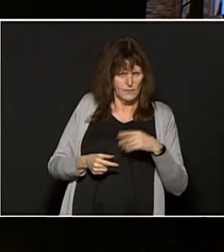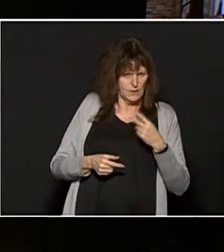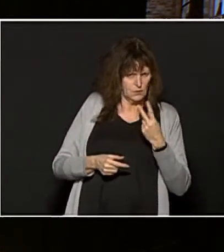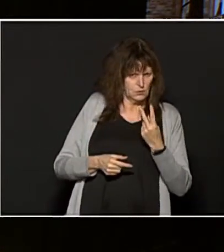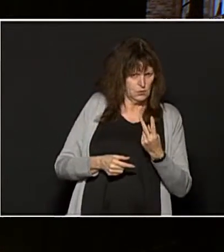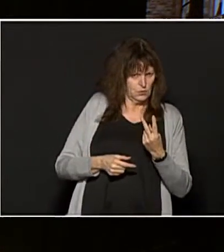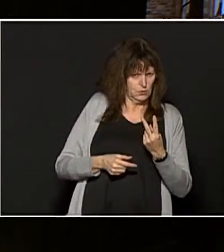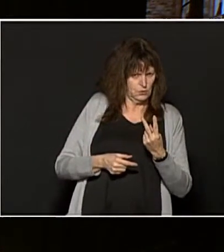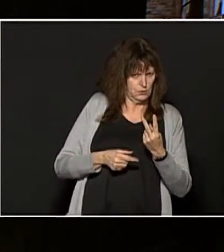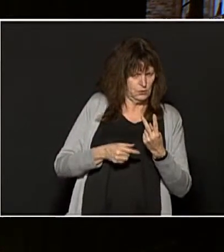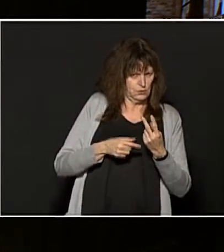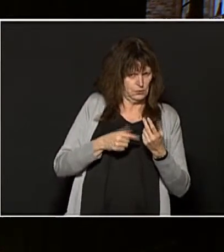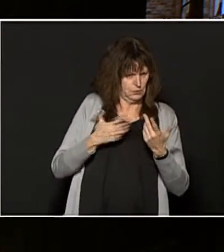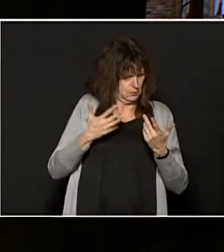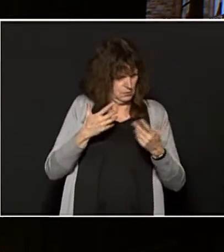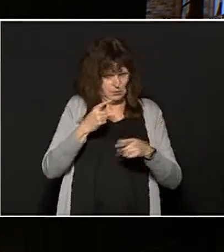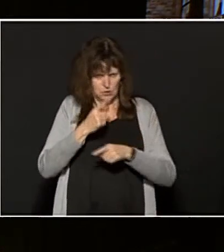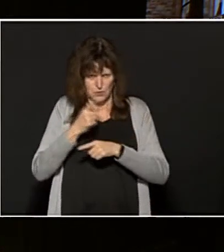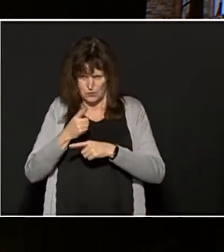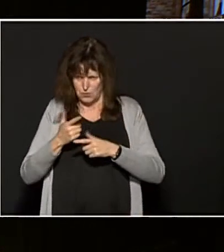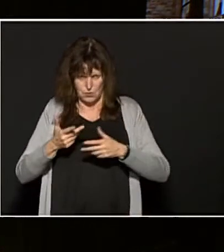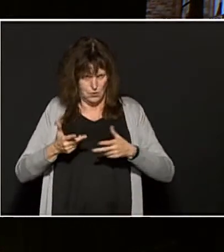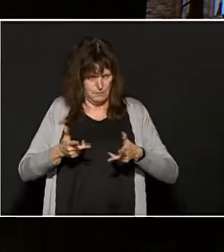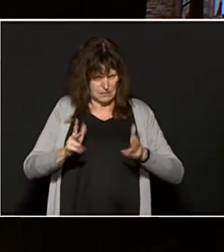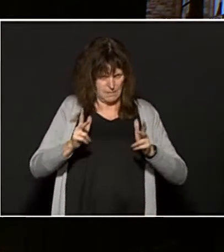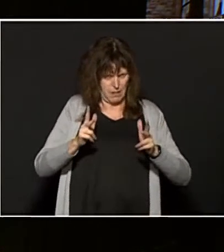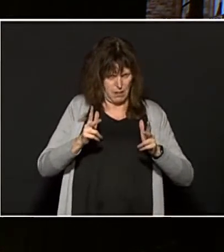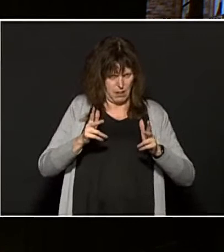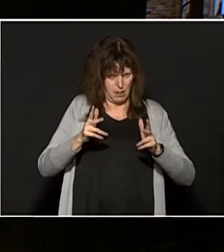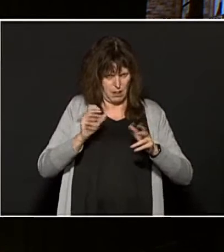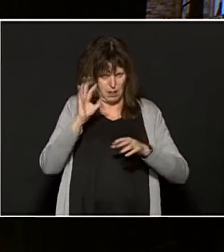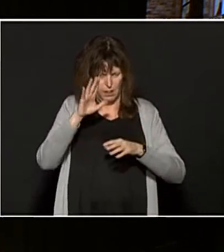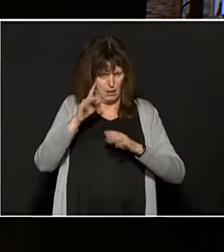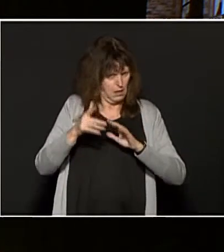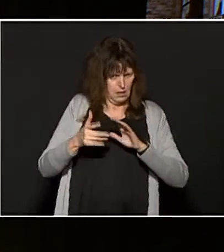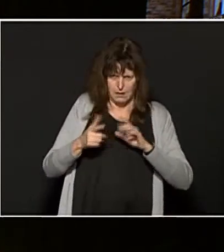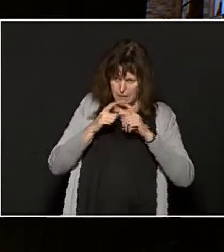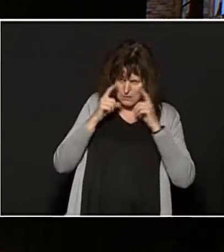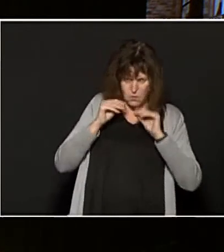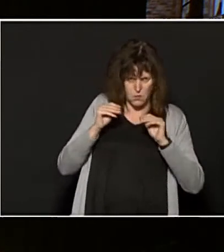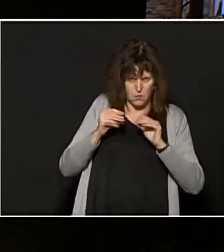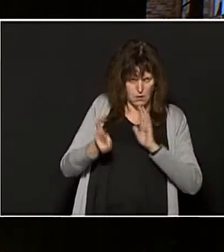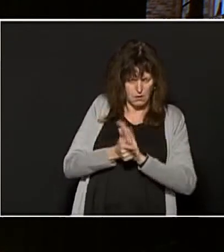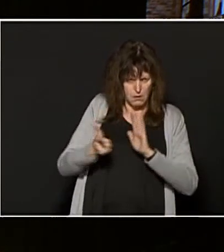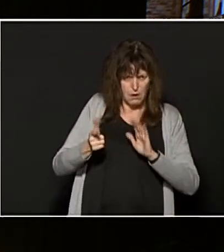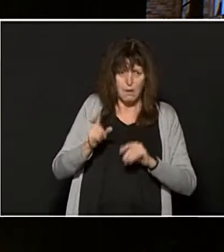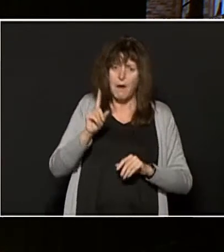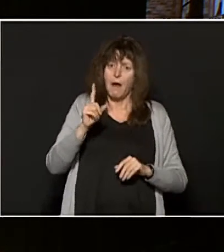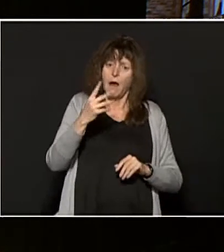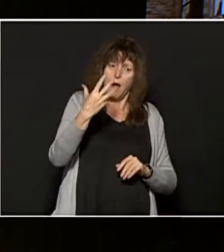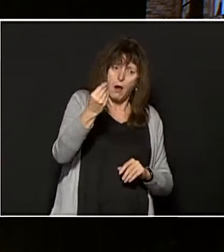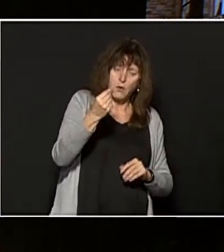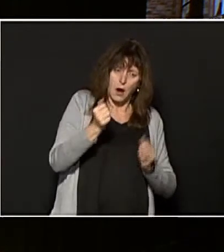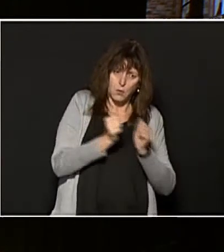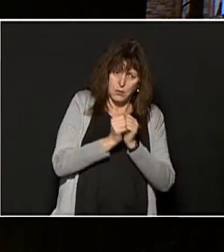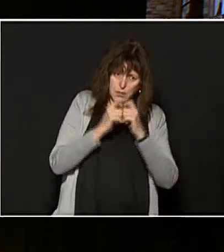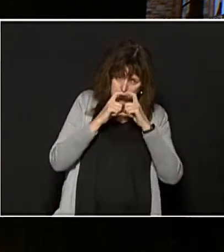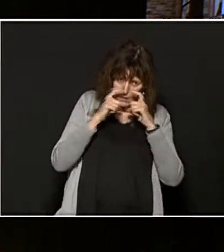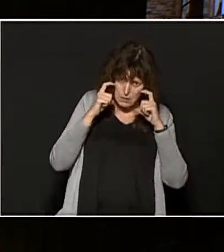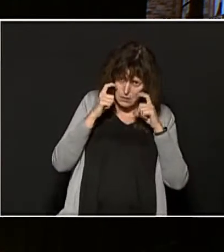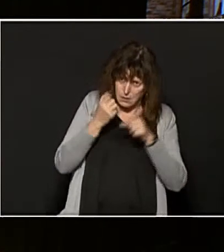outdoor congregate activities with masks is probably safe, and that it sounds like you're saying there's going to be a revision coming soon about those rules.